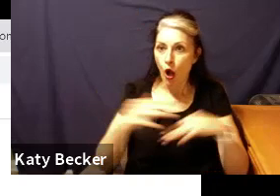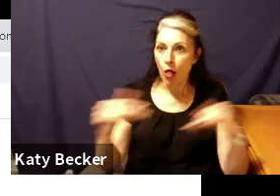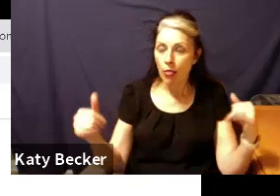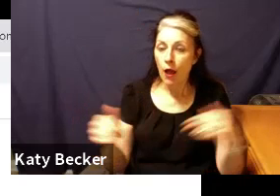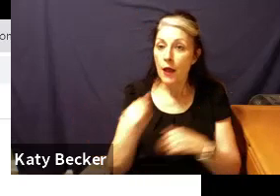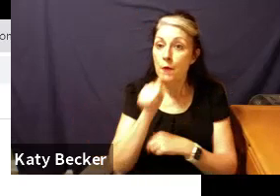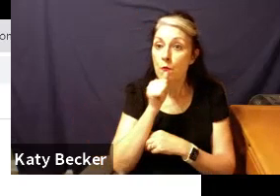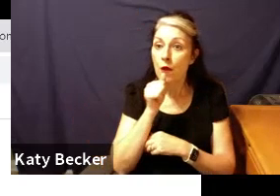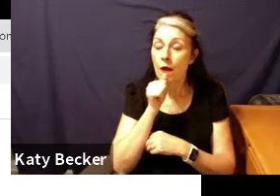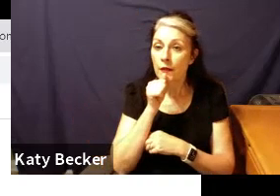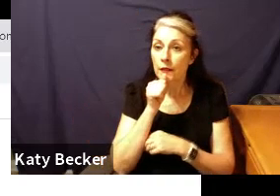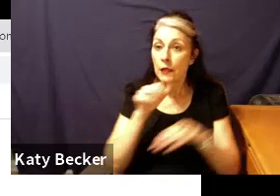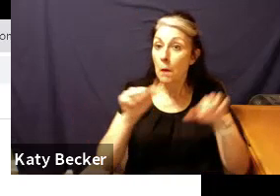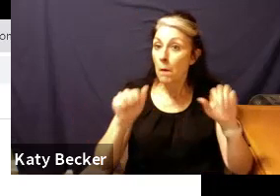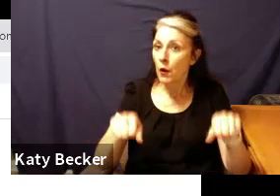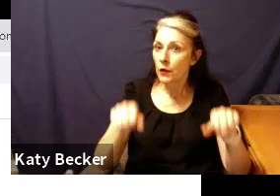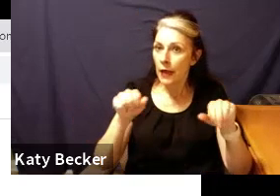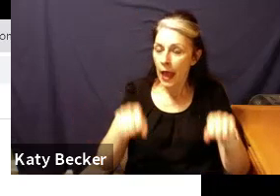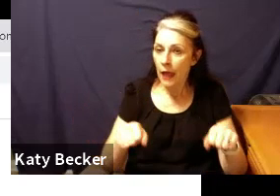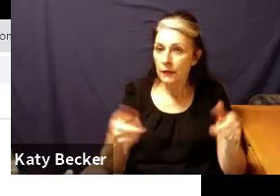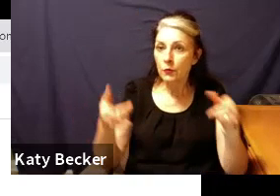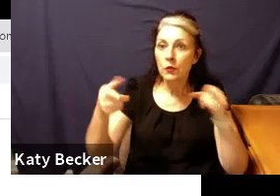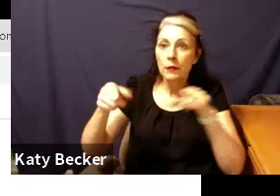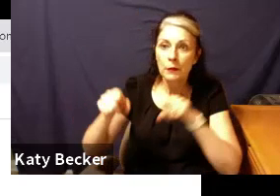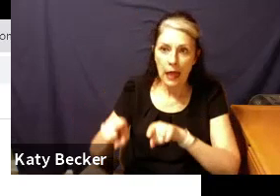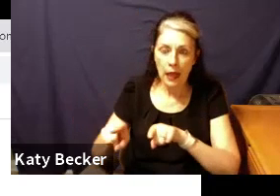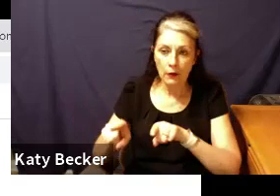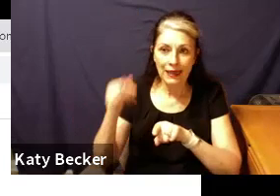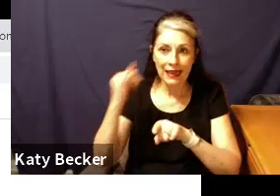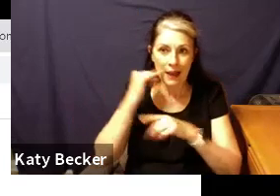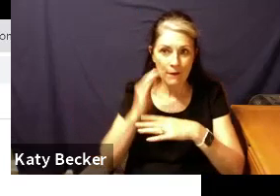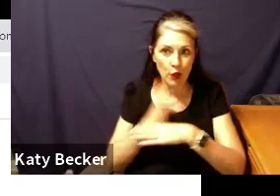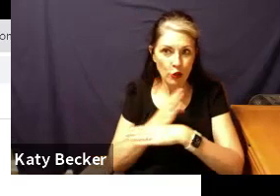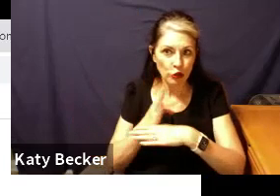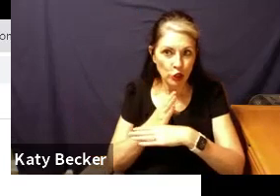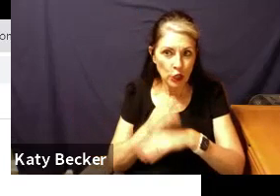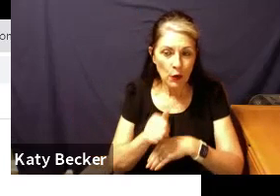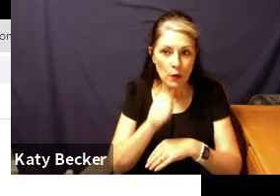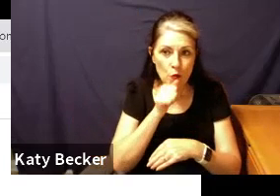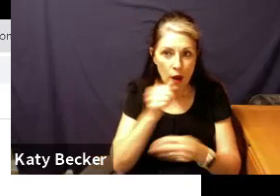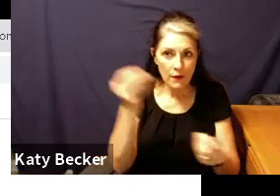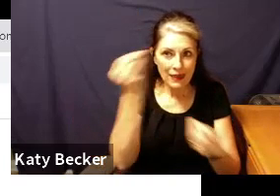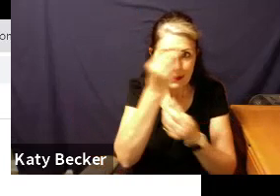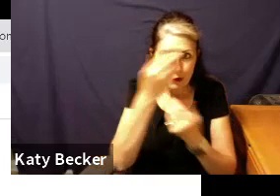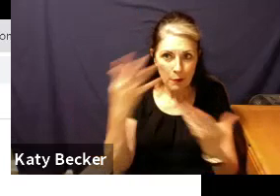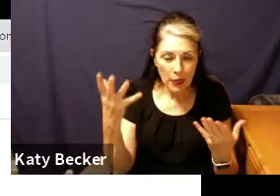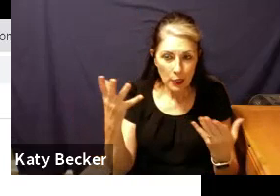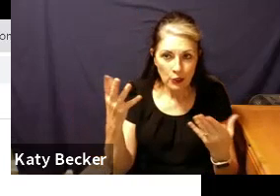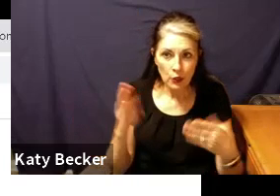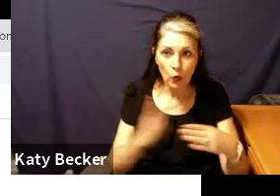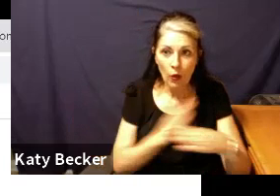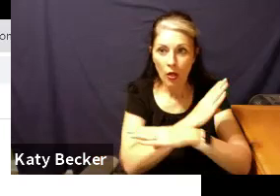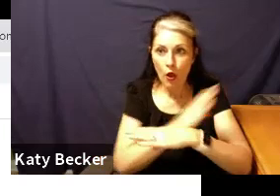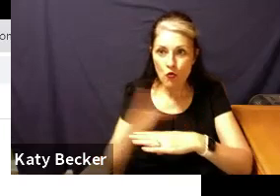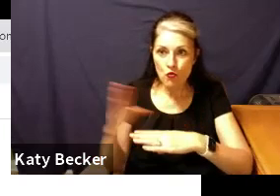privacy and the potential implications if they're sharing private information with a range of